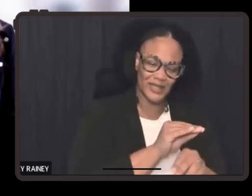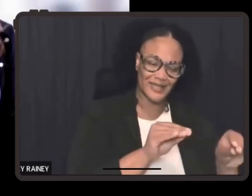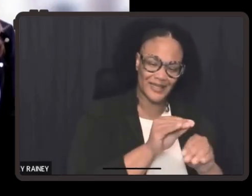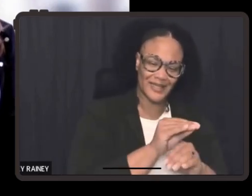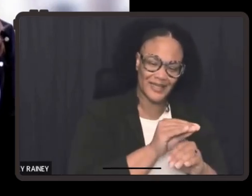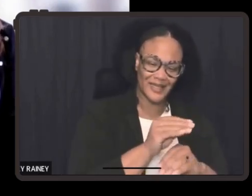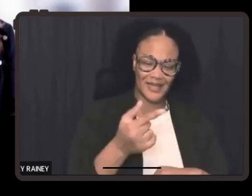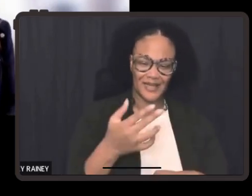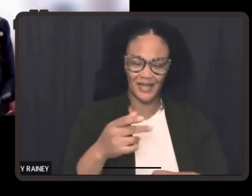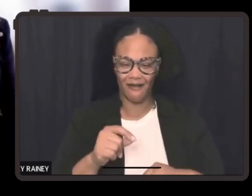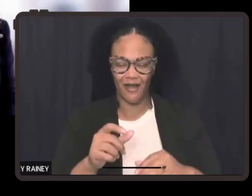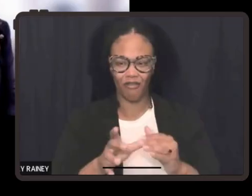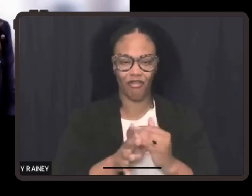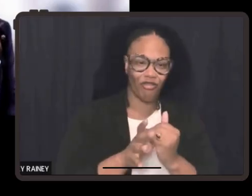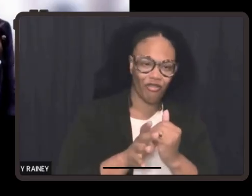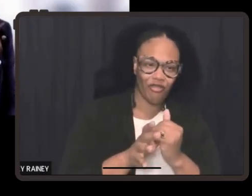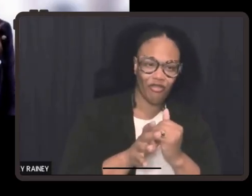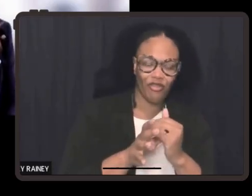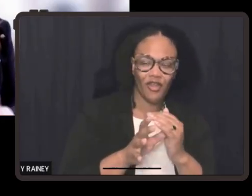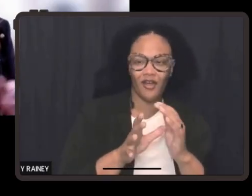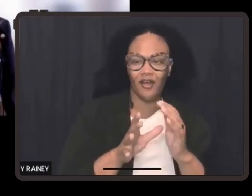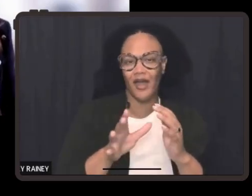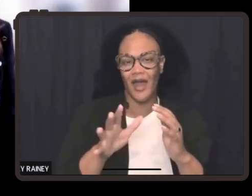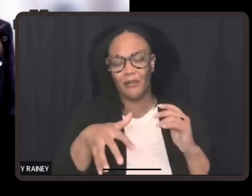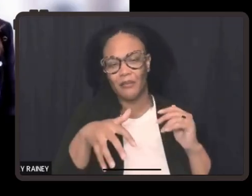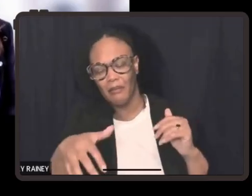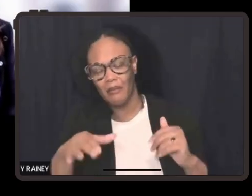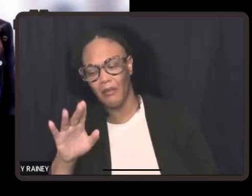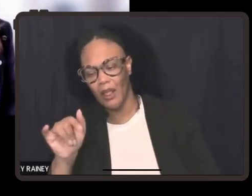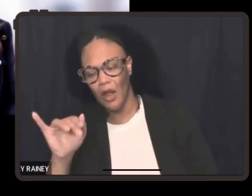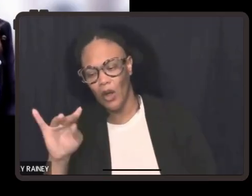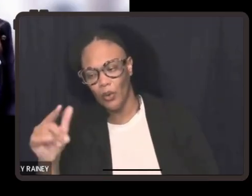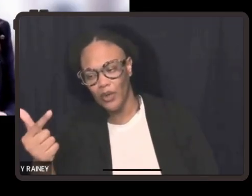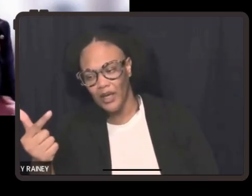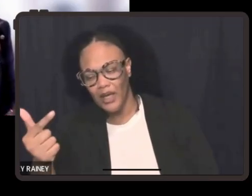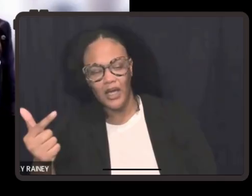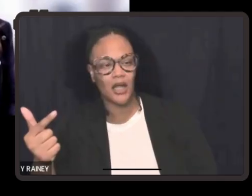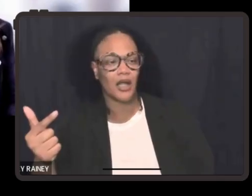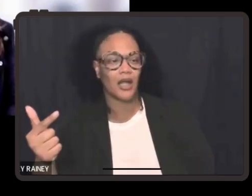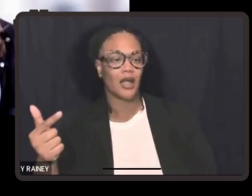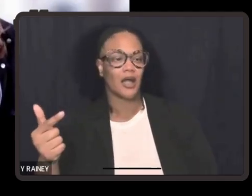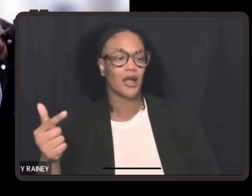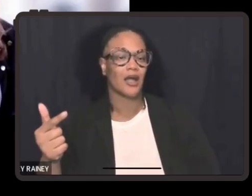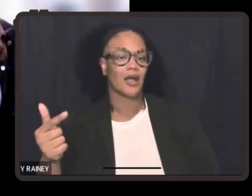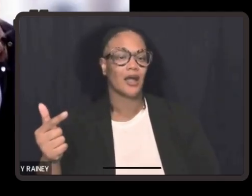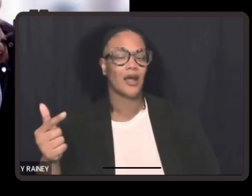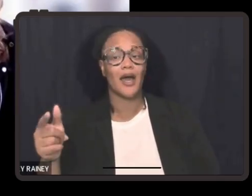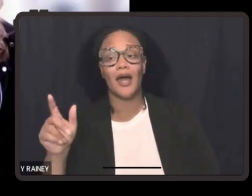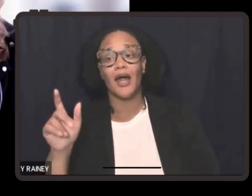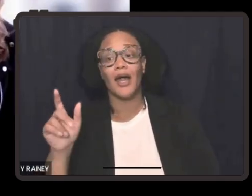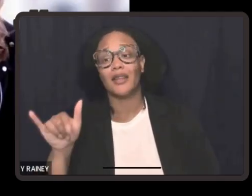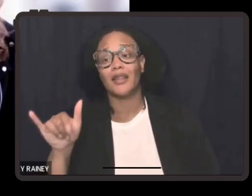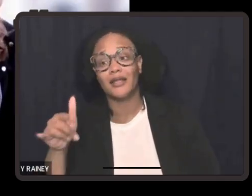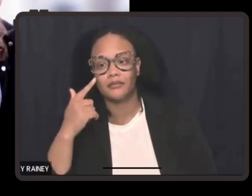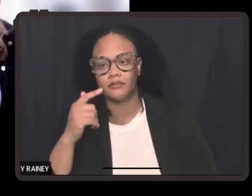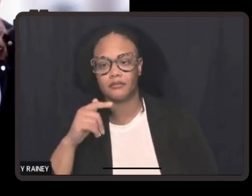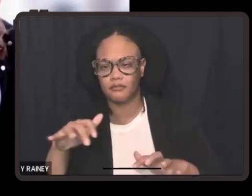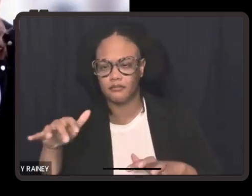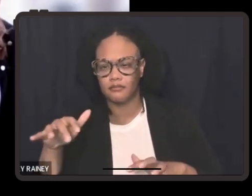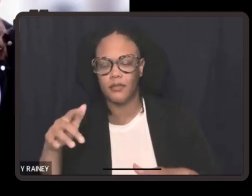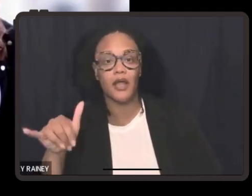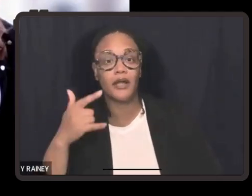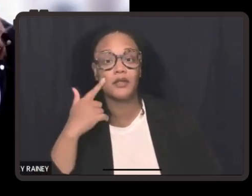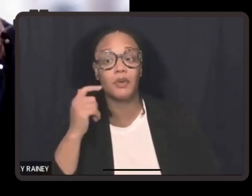got constipation, then you've got bloating, and the bloating seems to be the gases build up. So if your microbiome's not